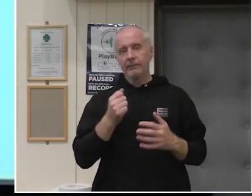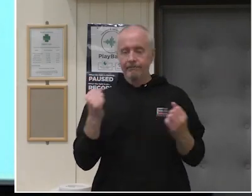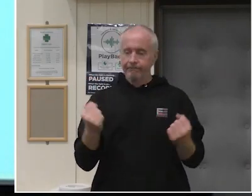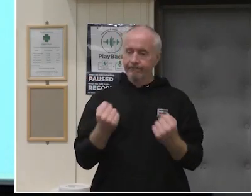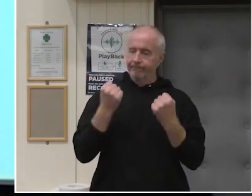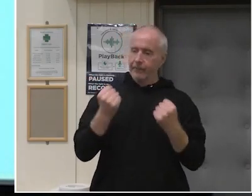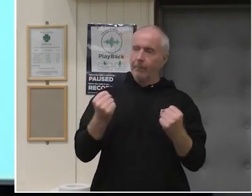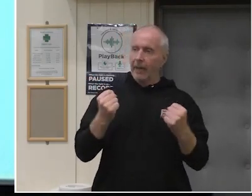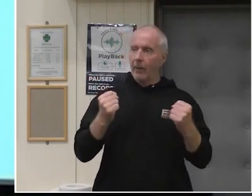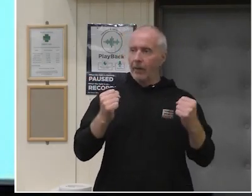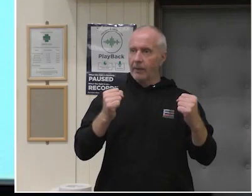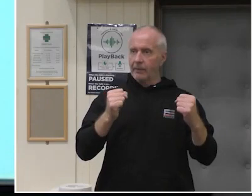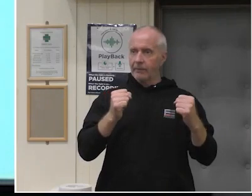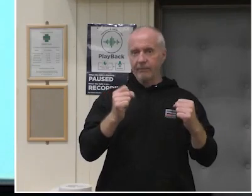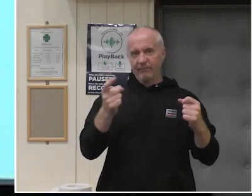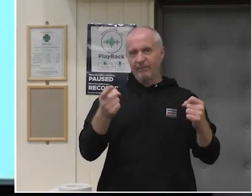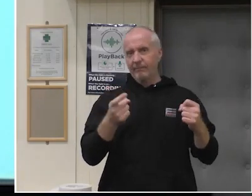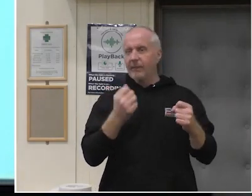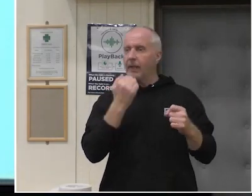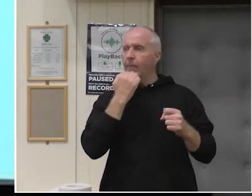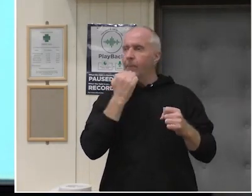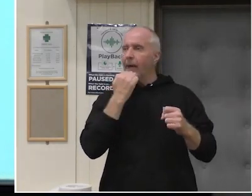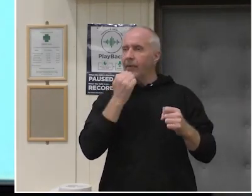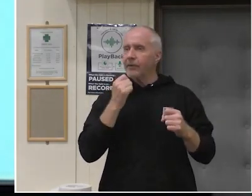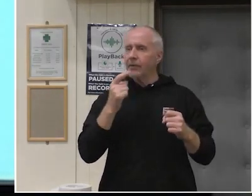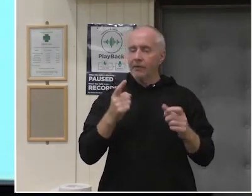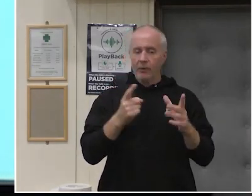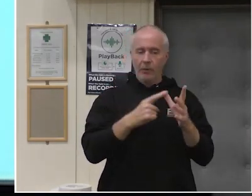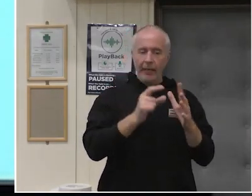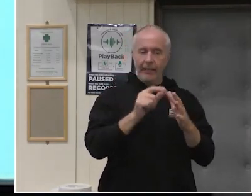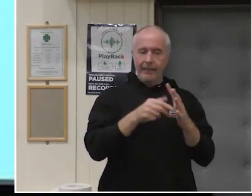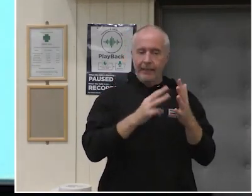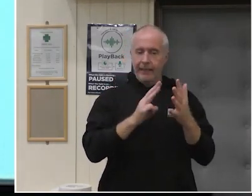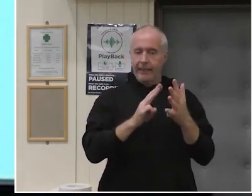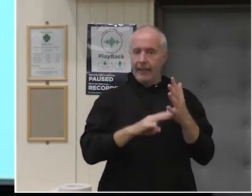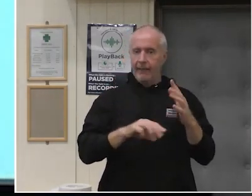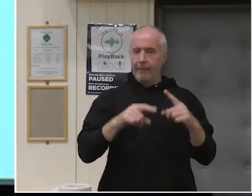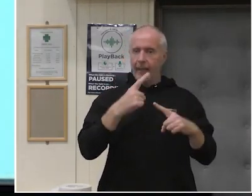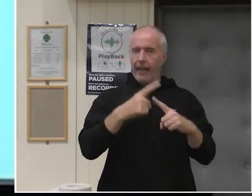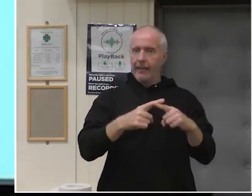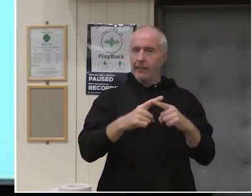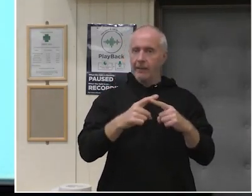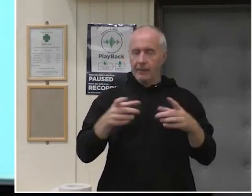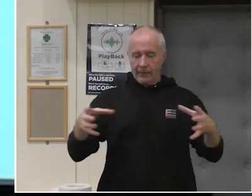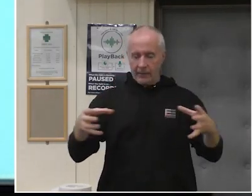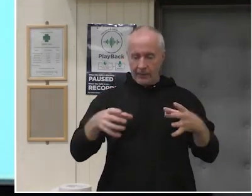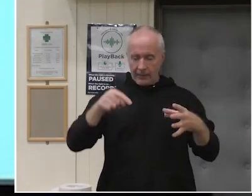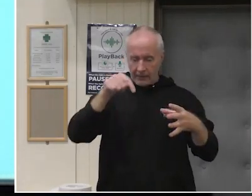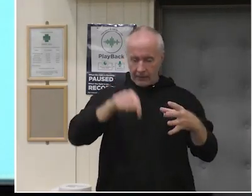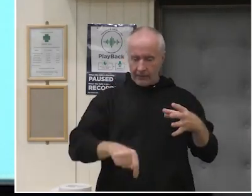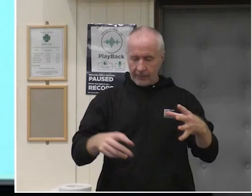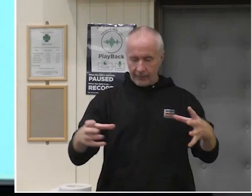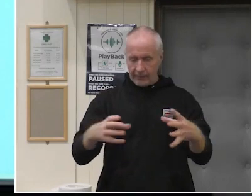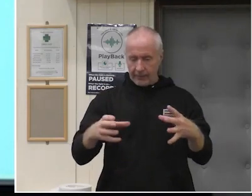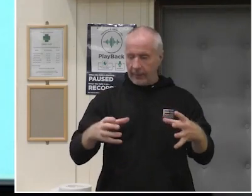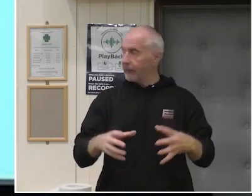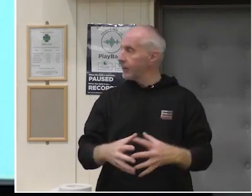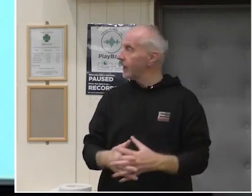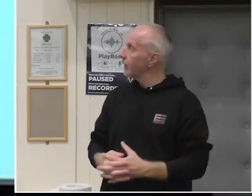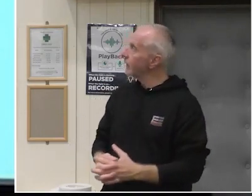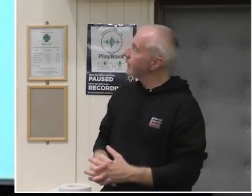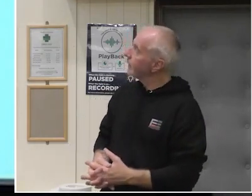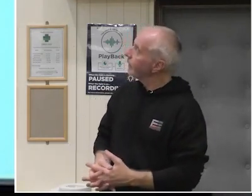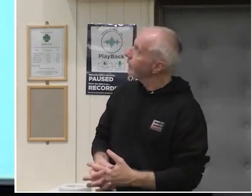one has been normalised to the ADMX cavity, so what I actually have here, we've got the wrong version